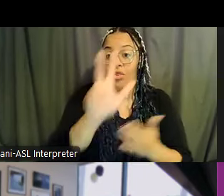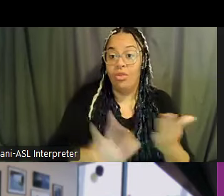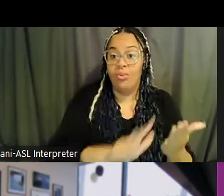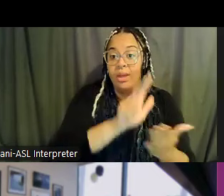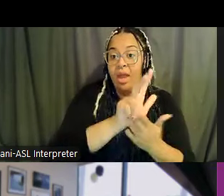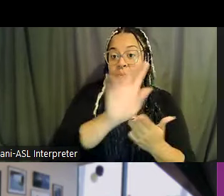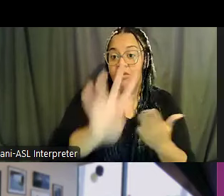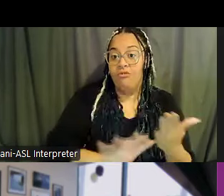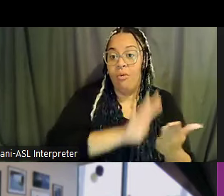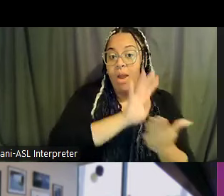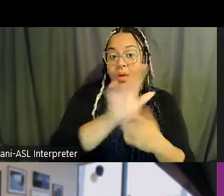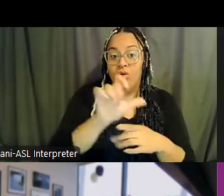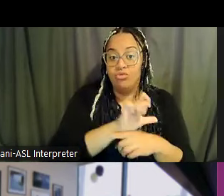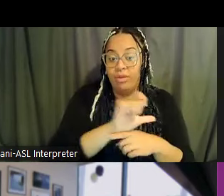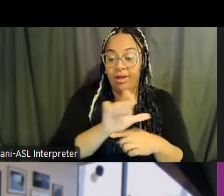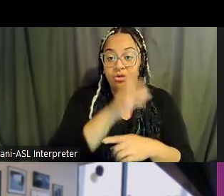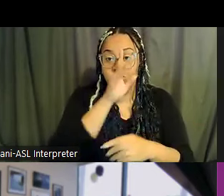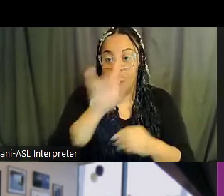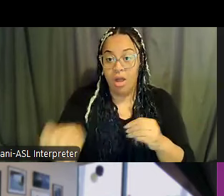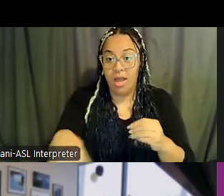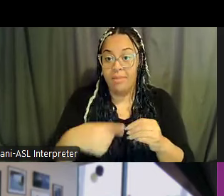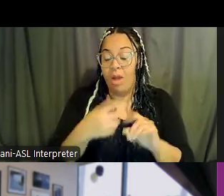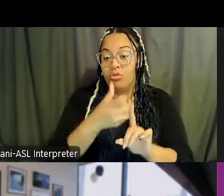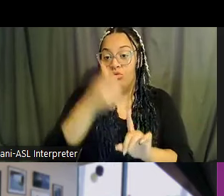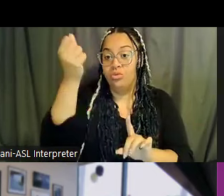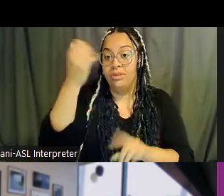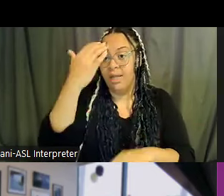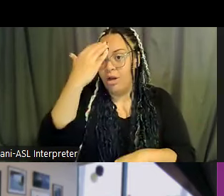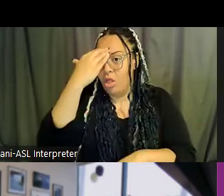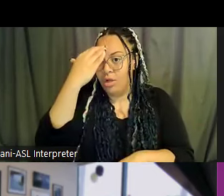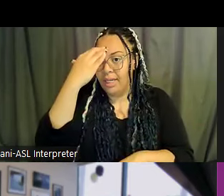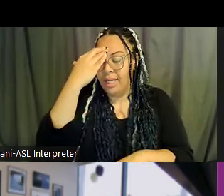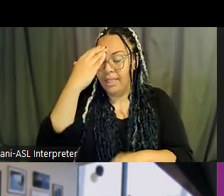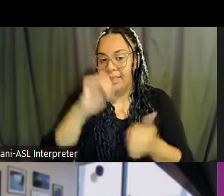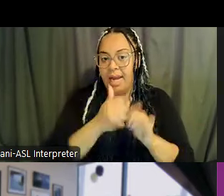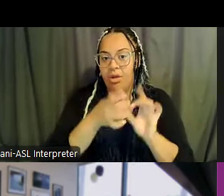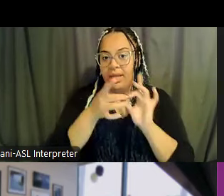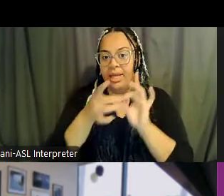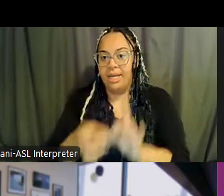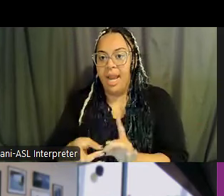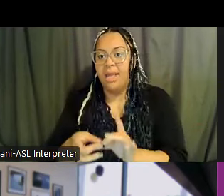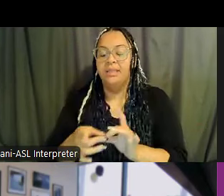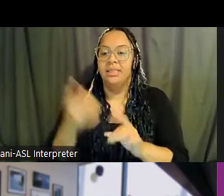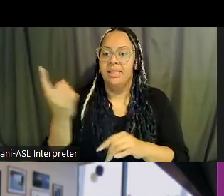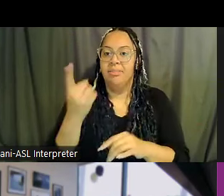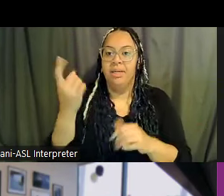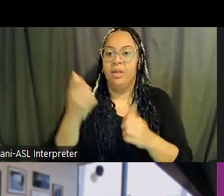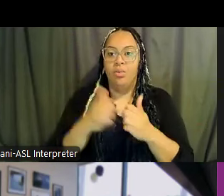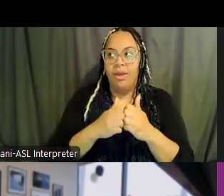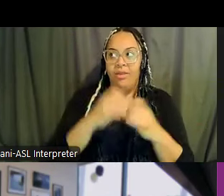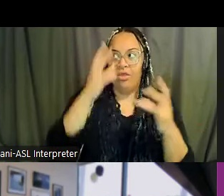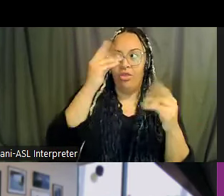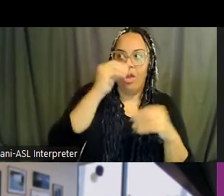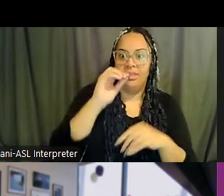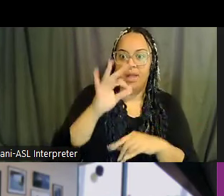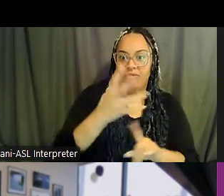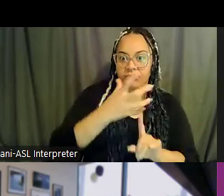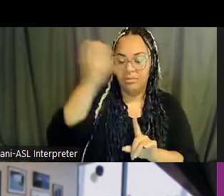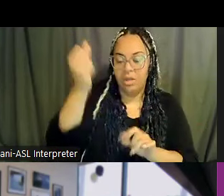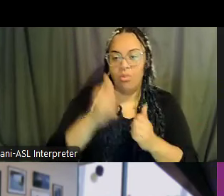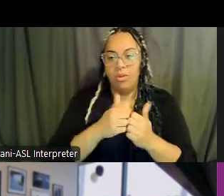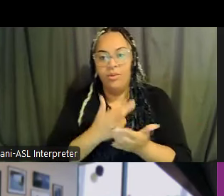training, and it's to learn about suicide alertness and how you can connect someone with thoughts of suicide to resources. And then we also have Assist. It's